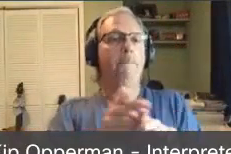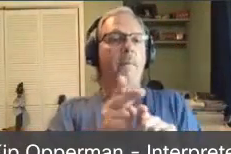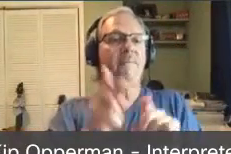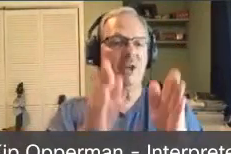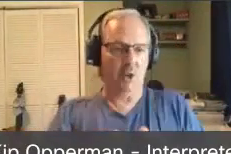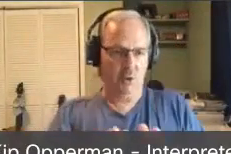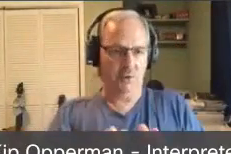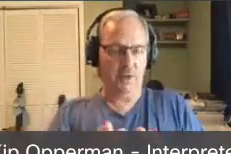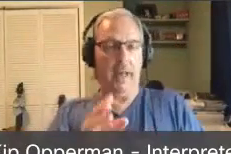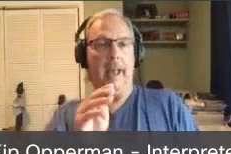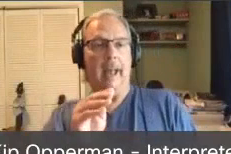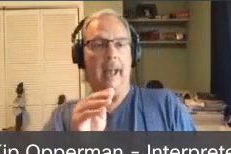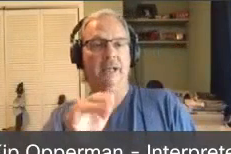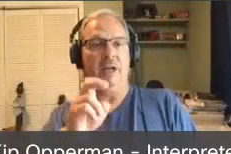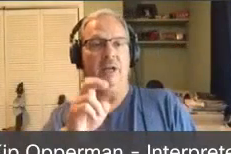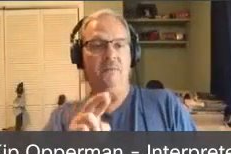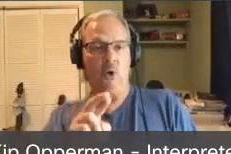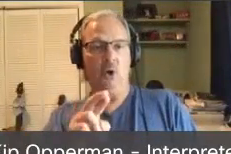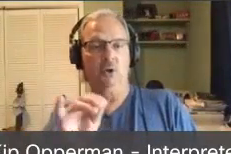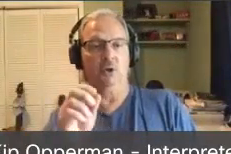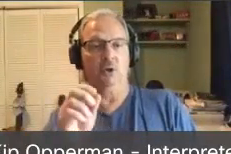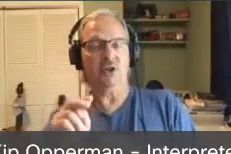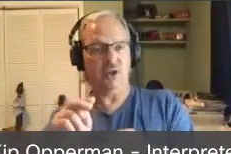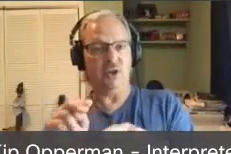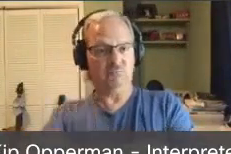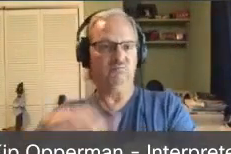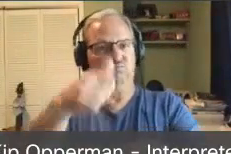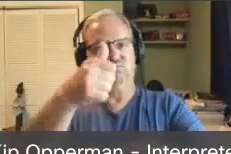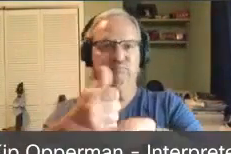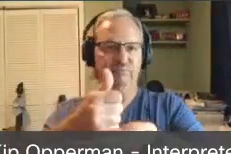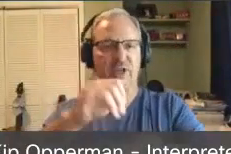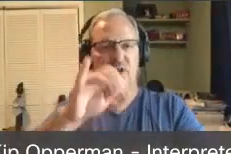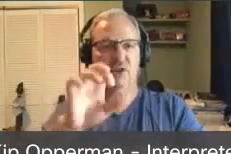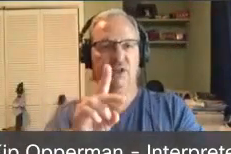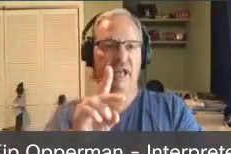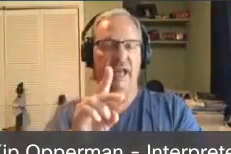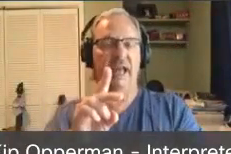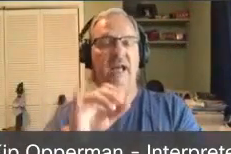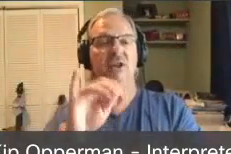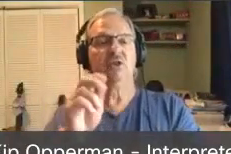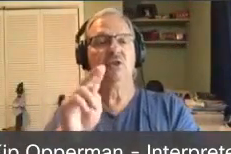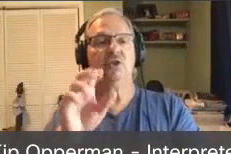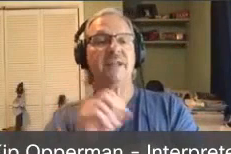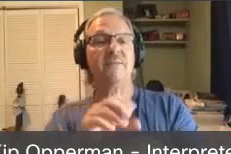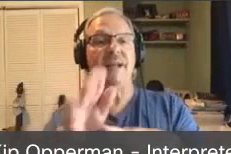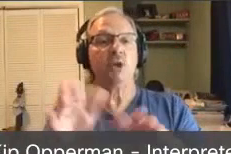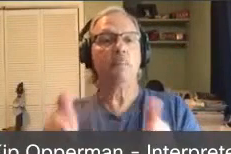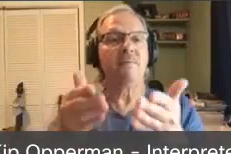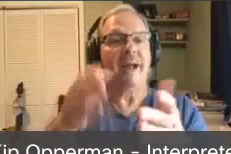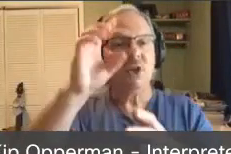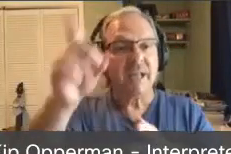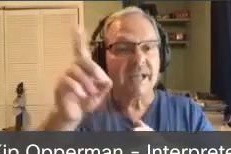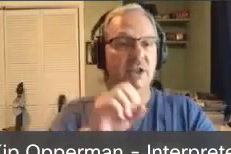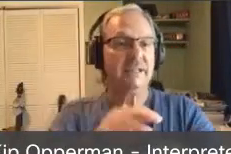Ms. Jennifer Johnson is founder and principal of J.K. Johnson Advisors. She provides education, consulting,